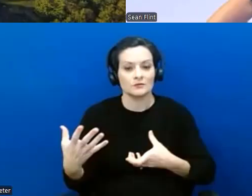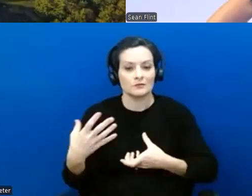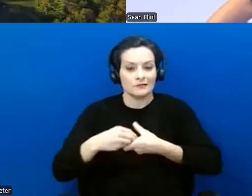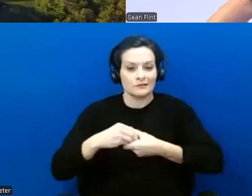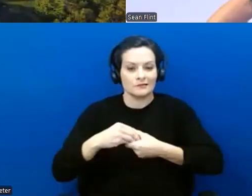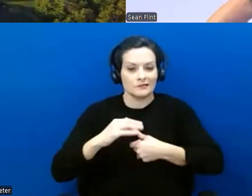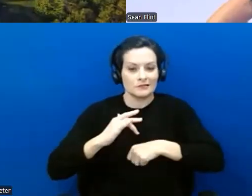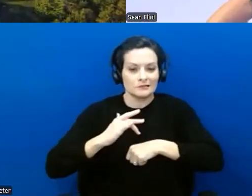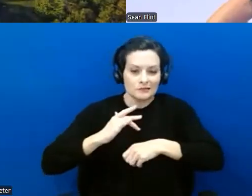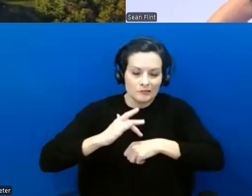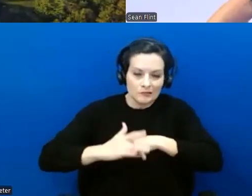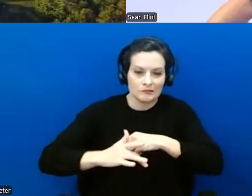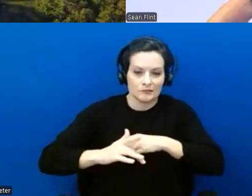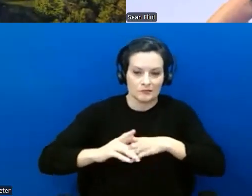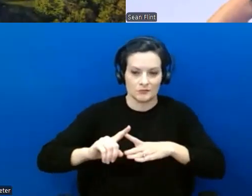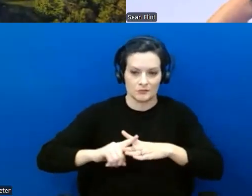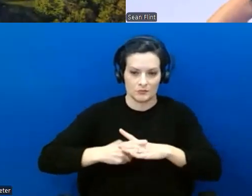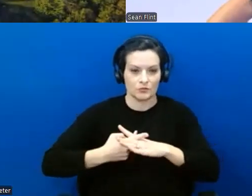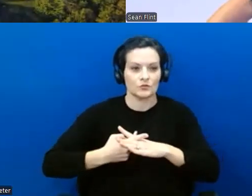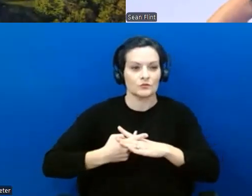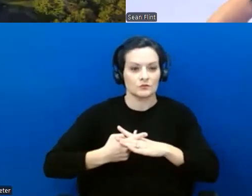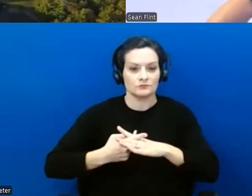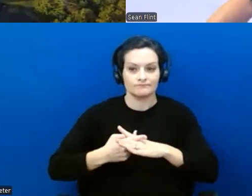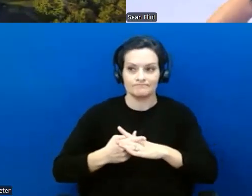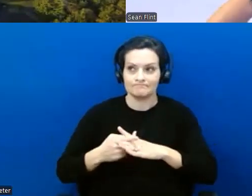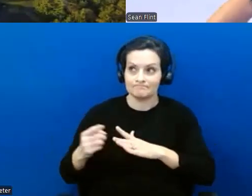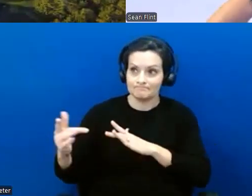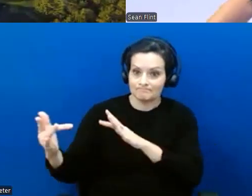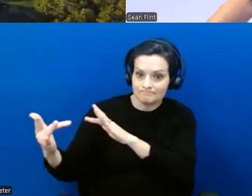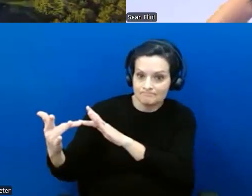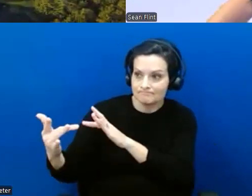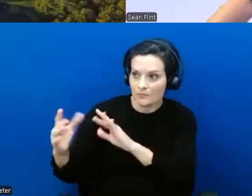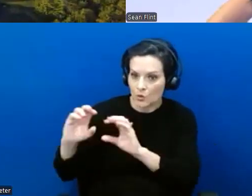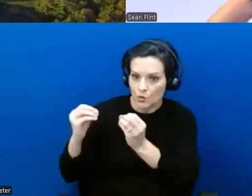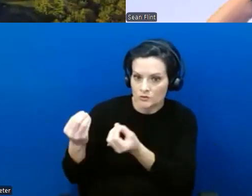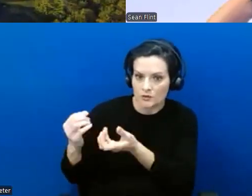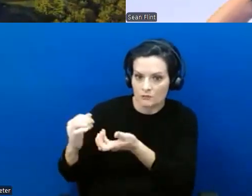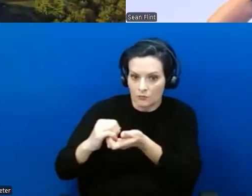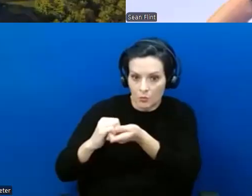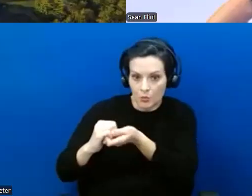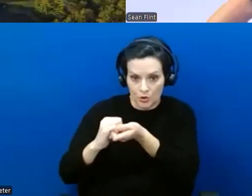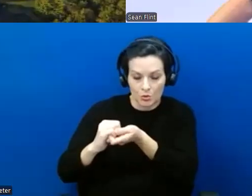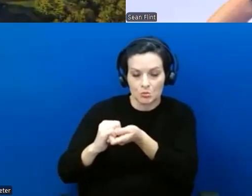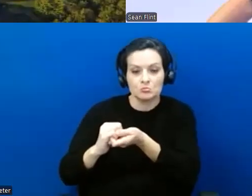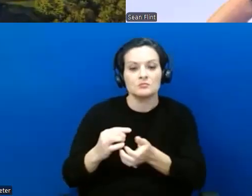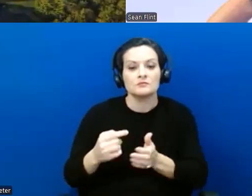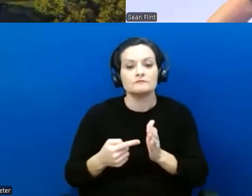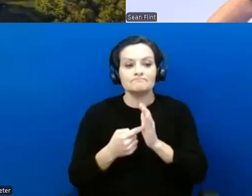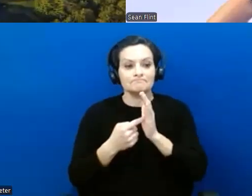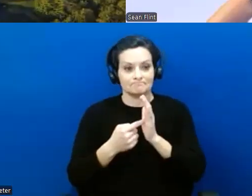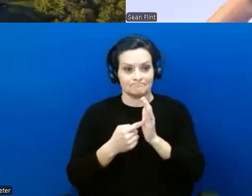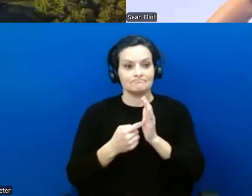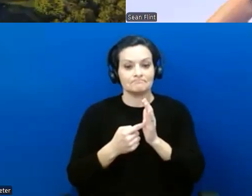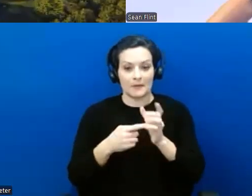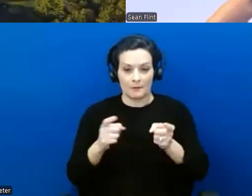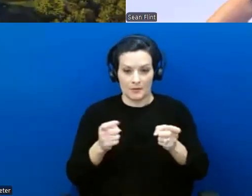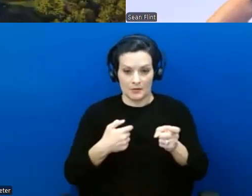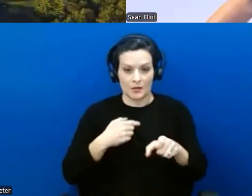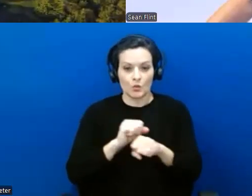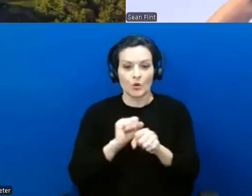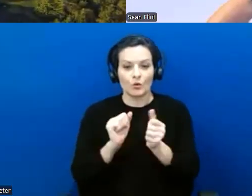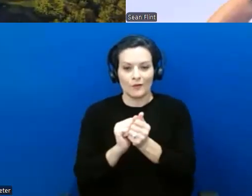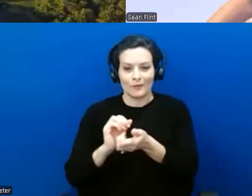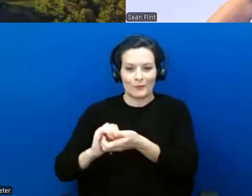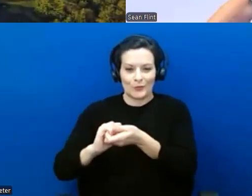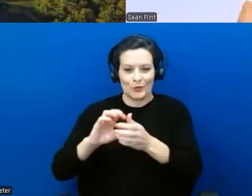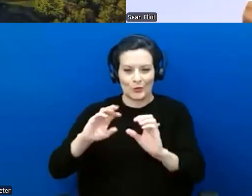with like a partner organization. Like in recreation management, I work more with partner